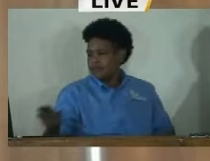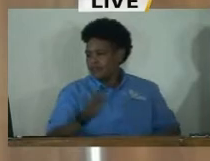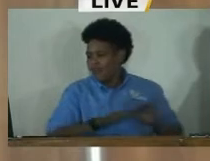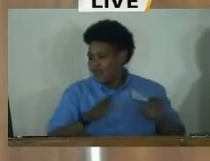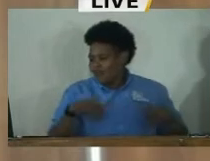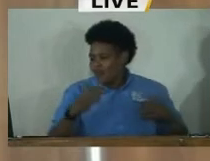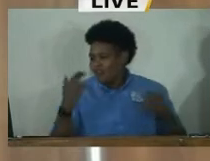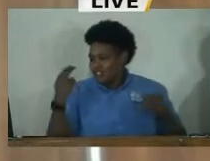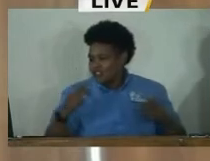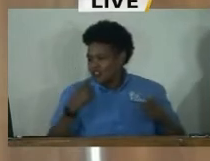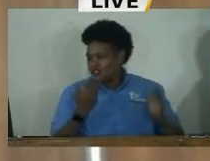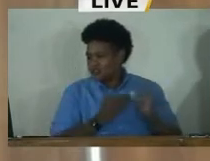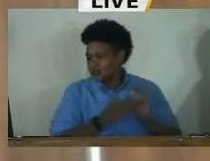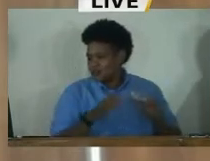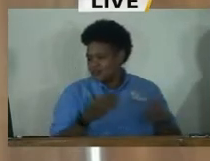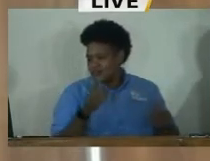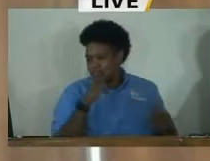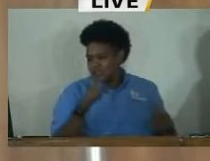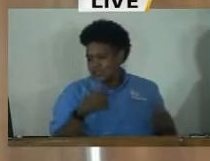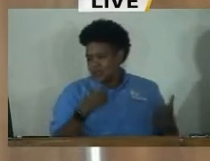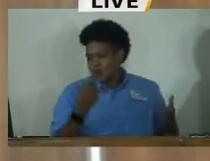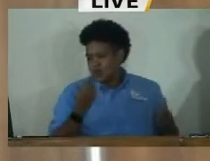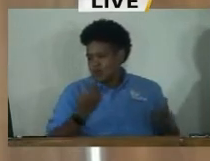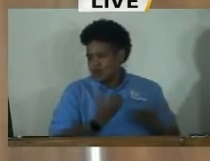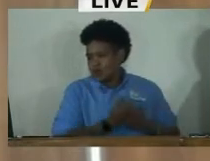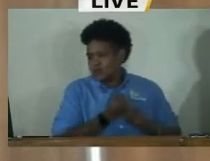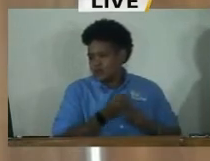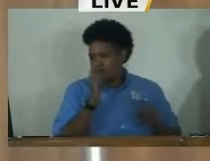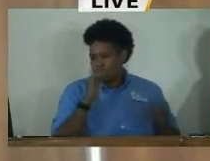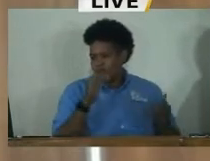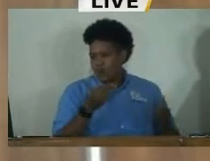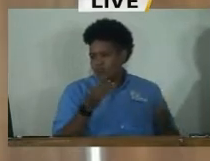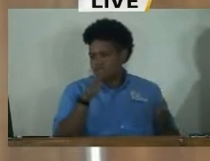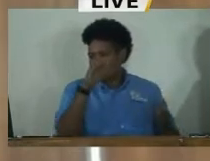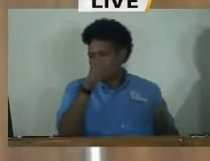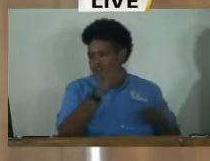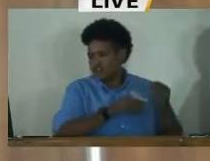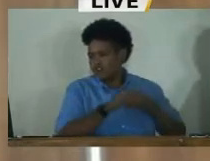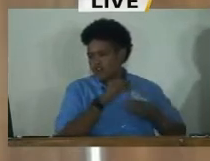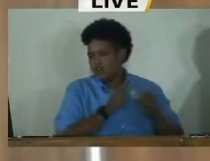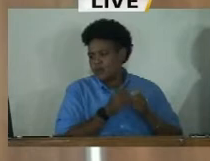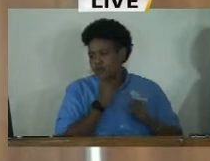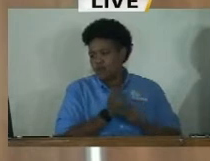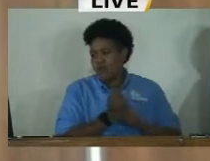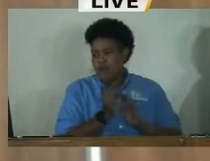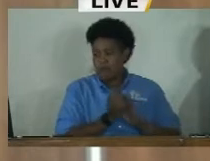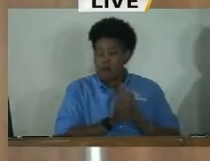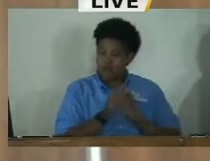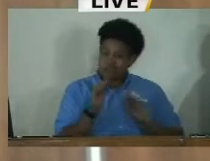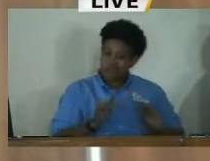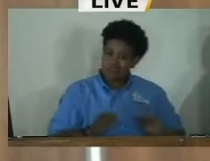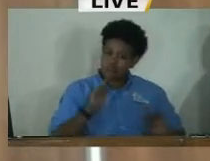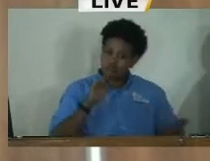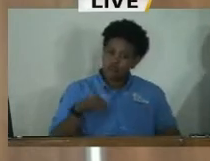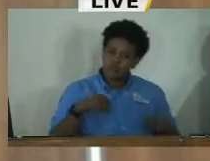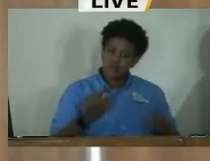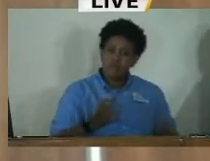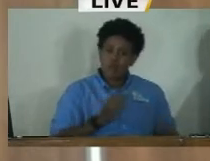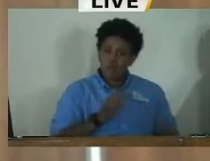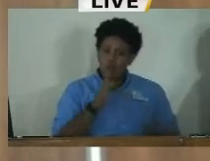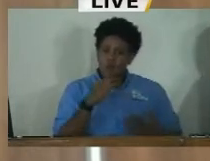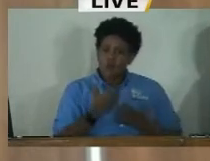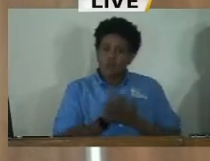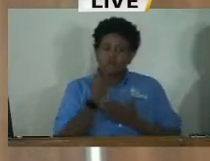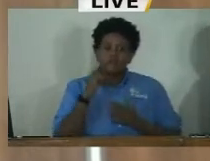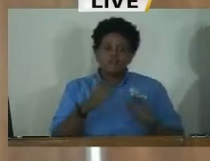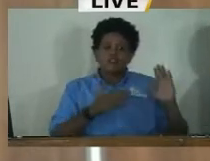great length, I want to use this opportunity to focus on foreign trade, which with the right policies provides the greatest